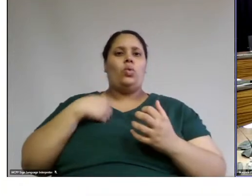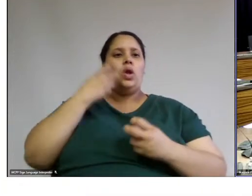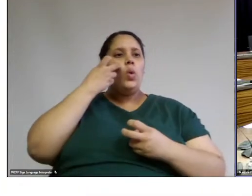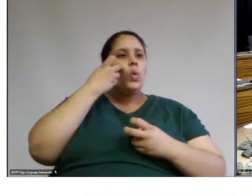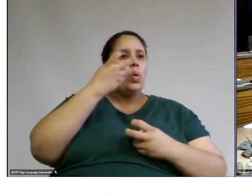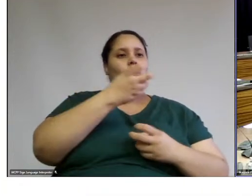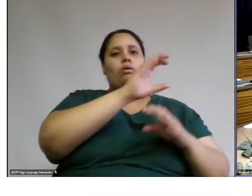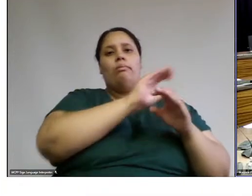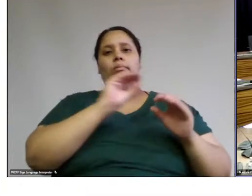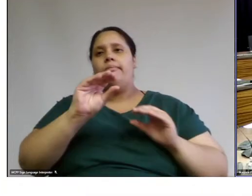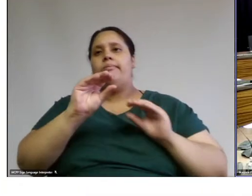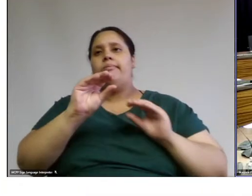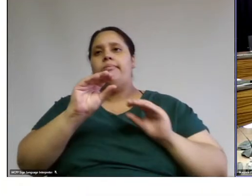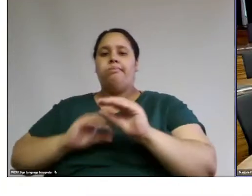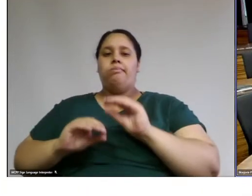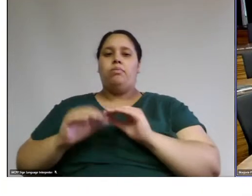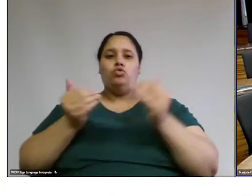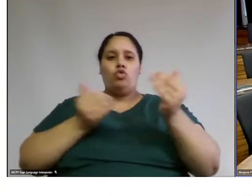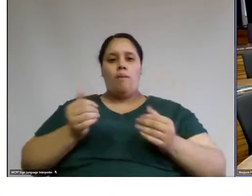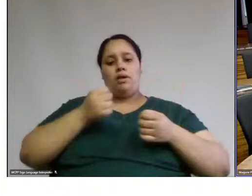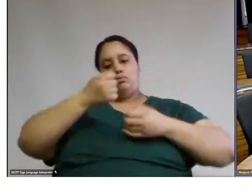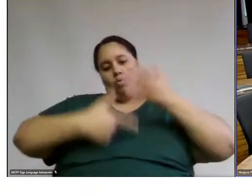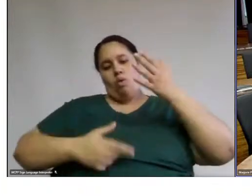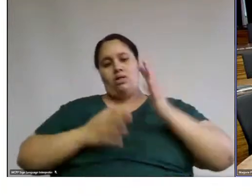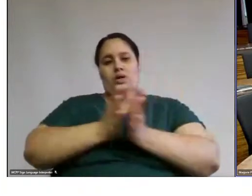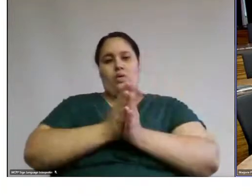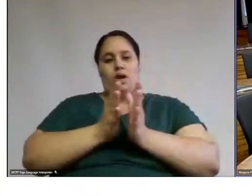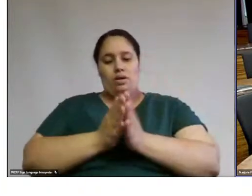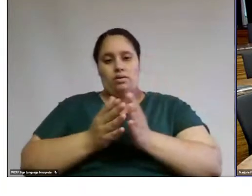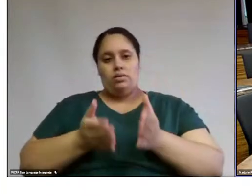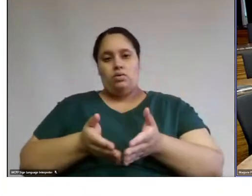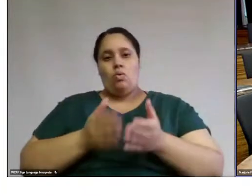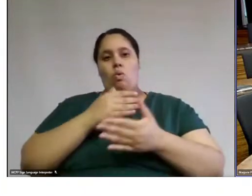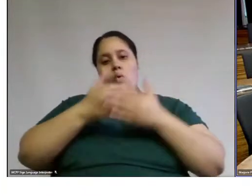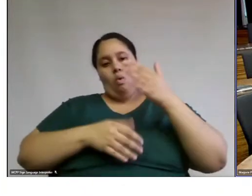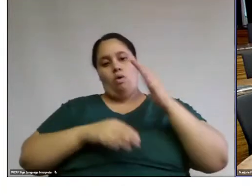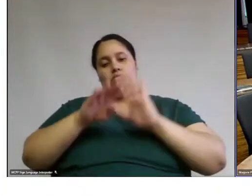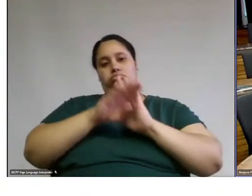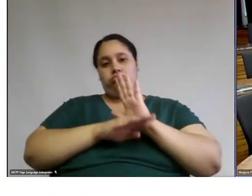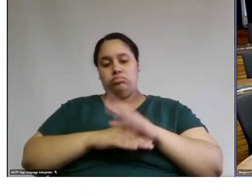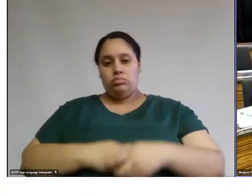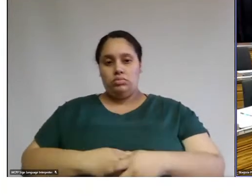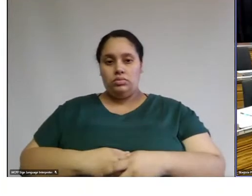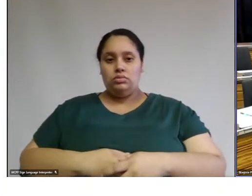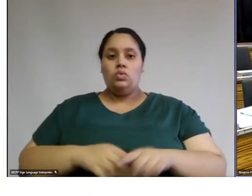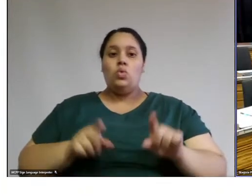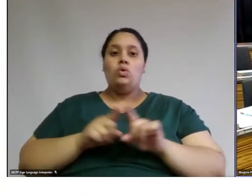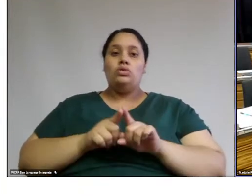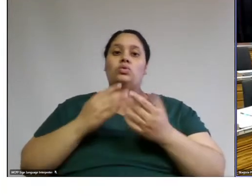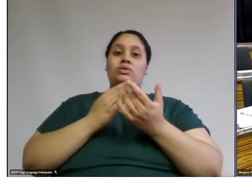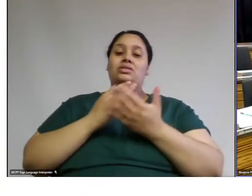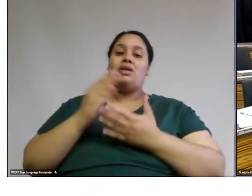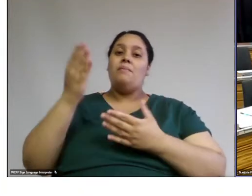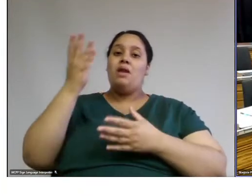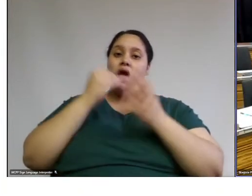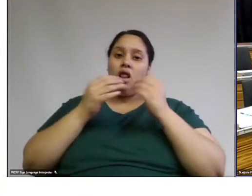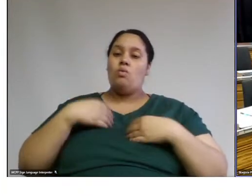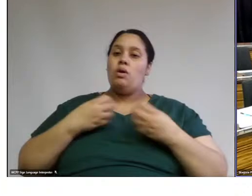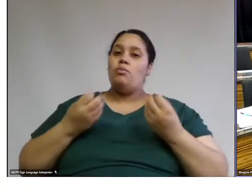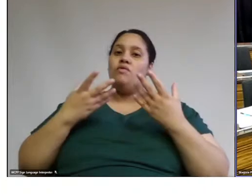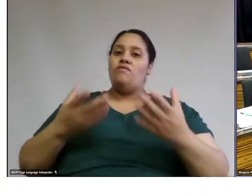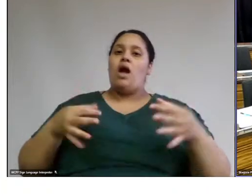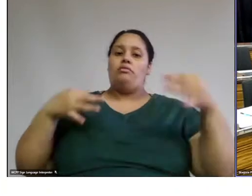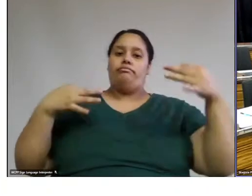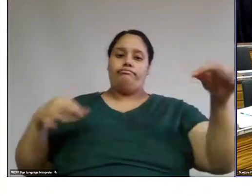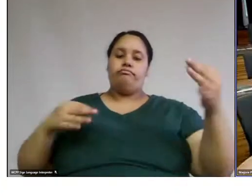to accommodate those particular requirements. In some cases, we didn't have, for poor learners, we had to provide print material,